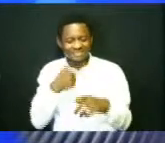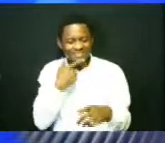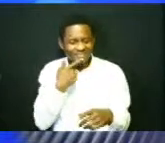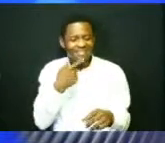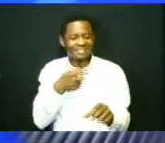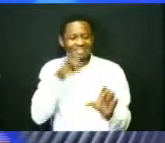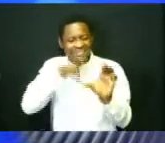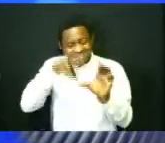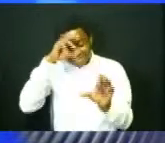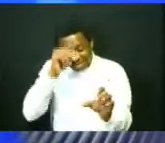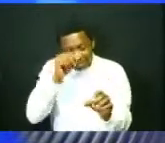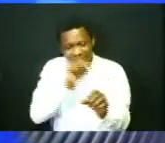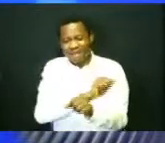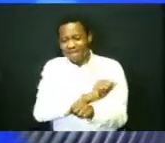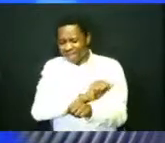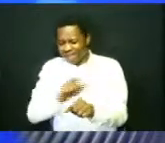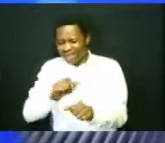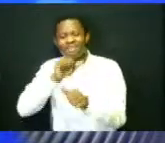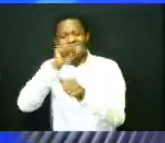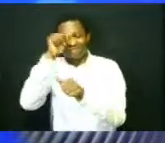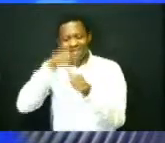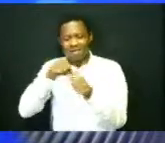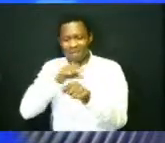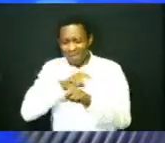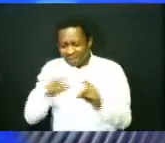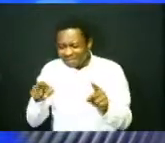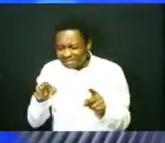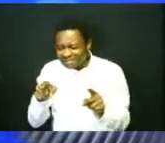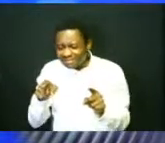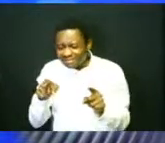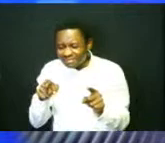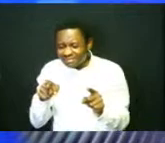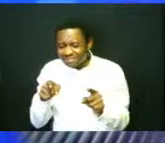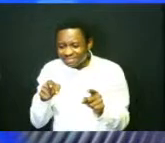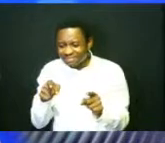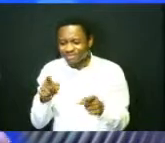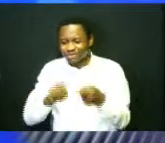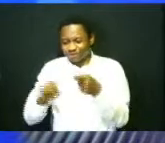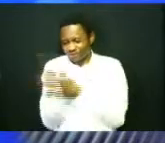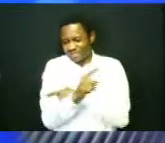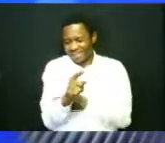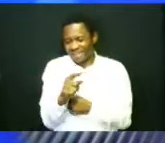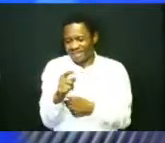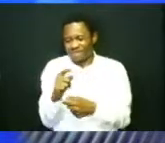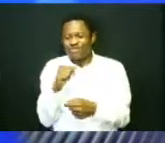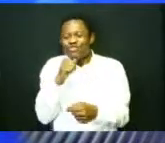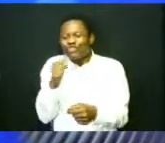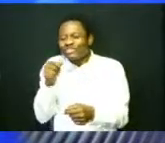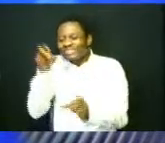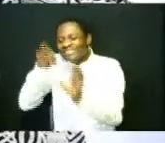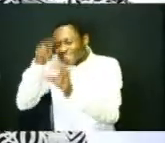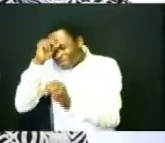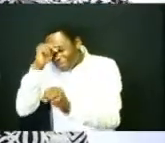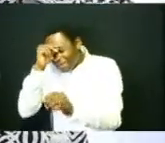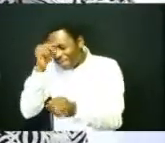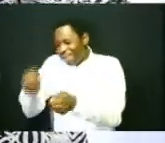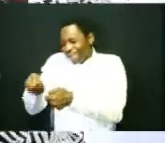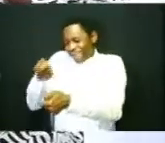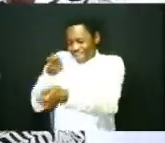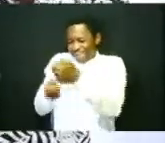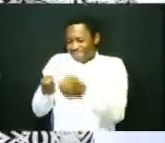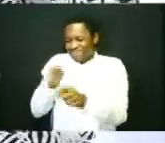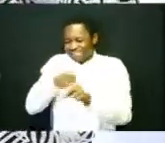to receive from the chairman. But unfortunately, I'm stepping in that big shoes, so I need grace to